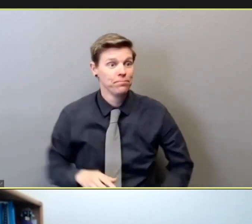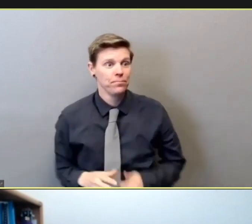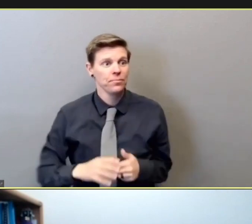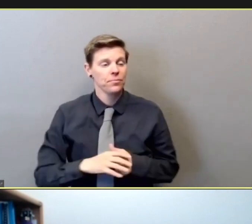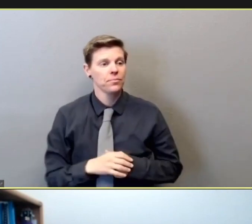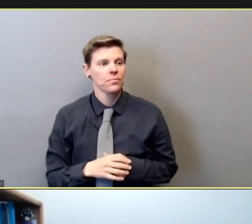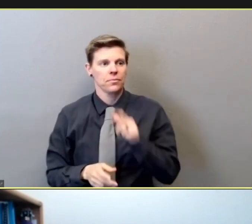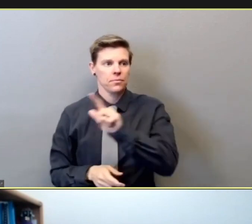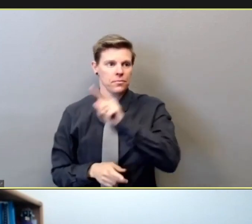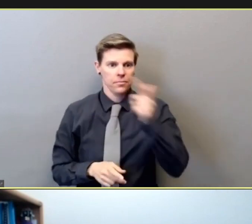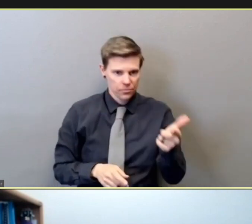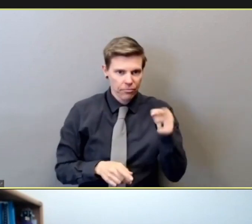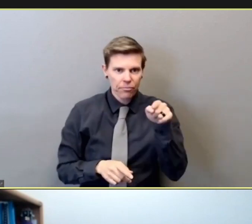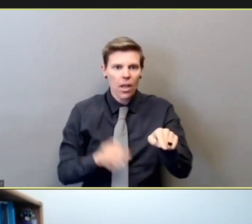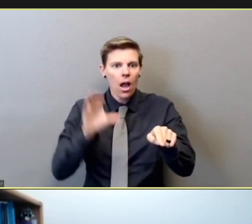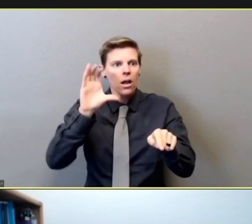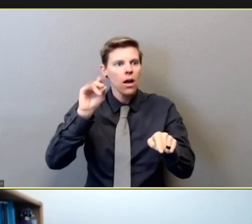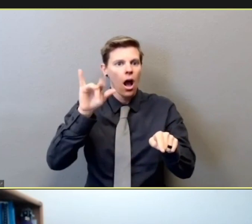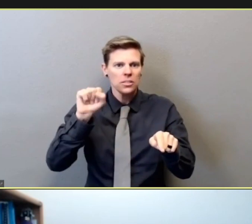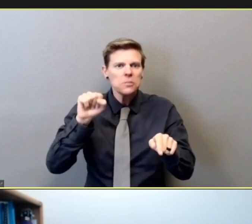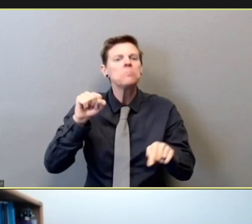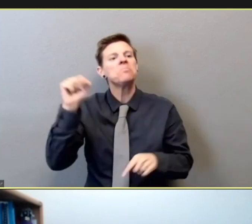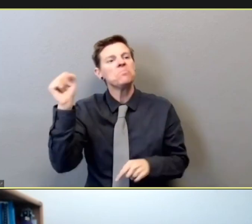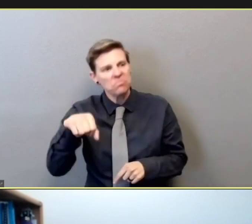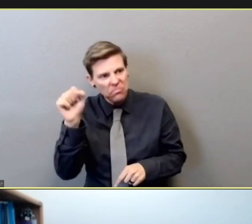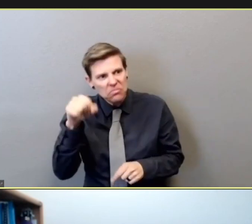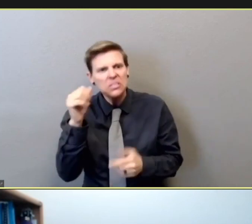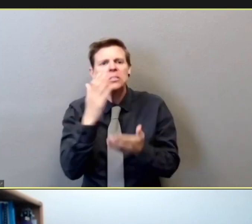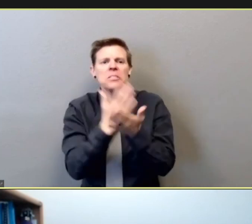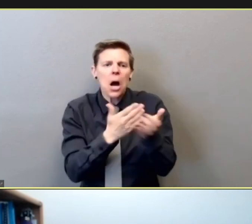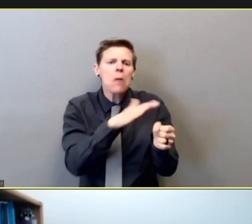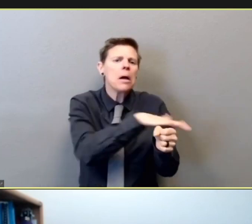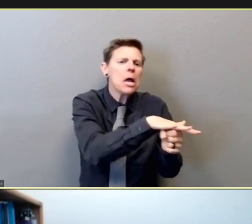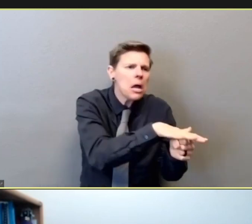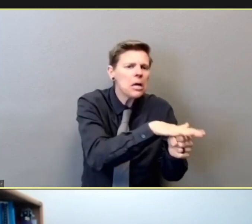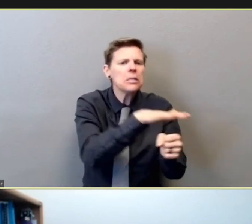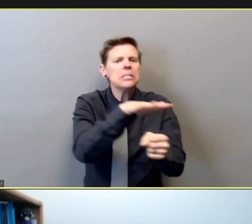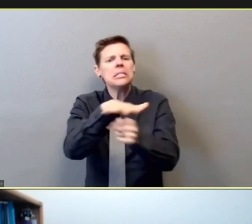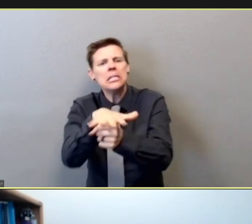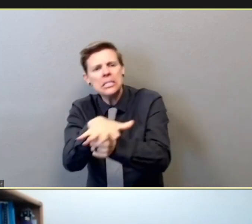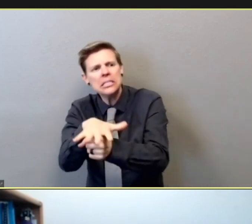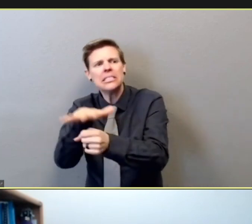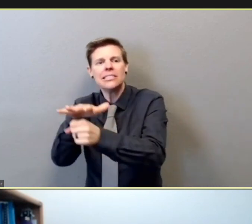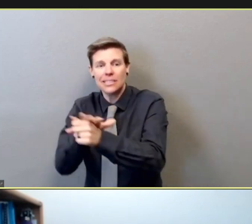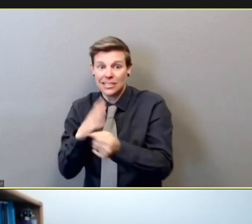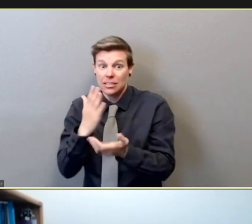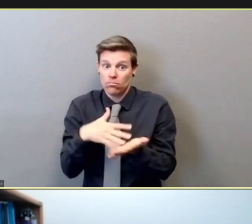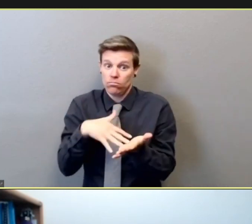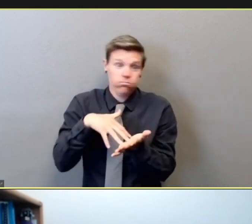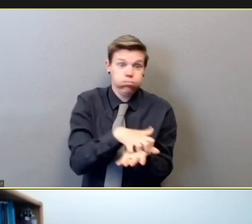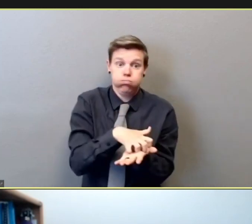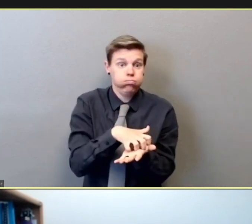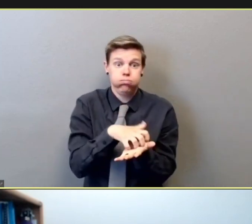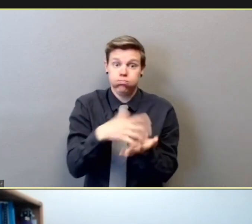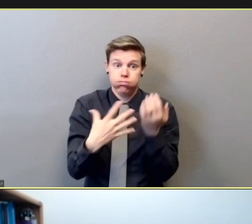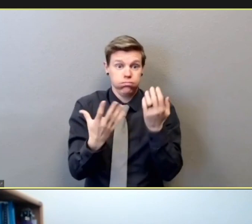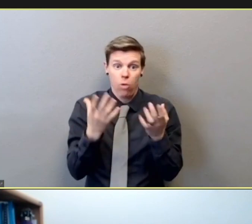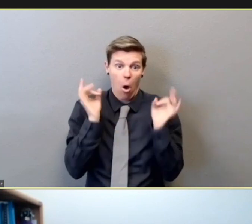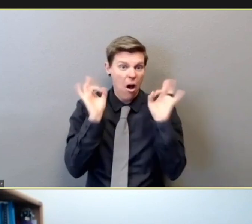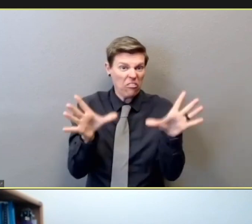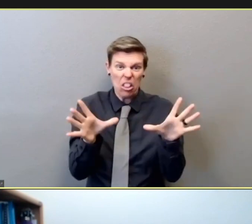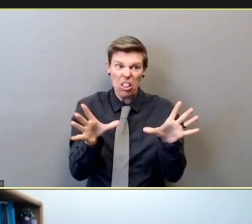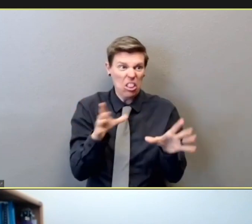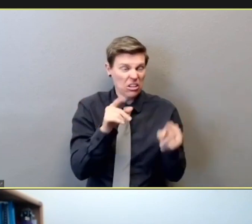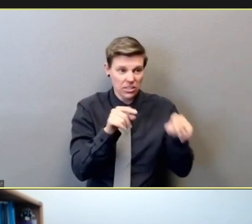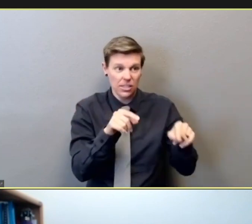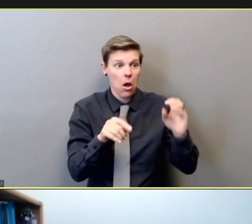counties that really are very vulnerable with SVIs that are greater than 0.6 on the scale of 0 to 1 for scoring. And